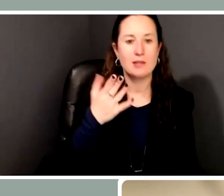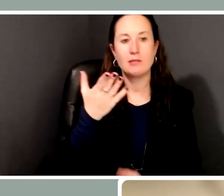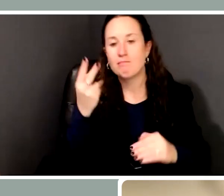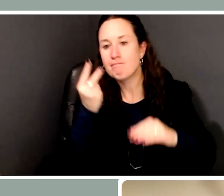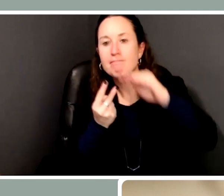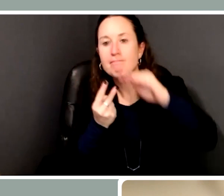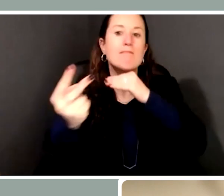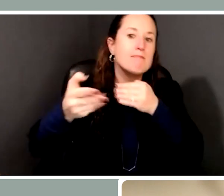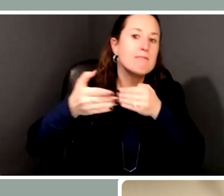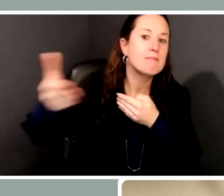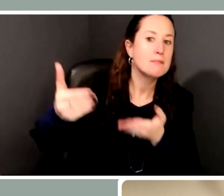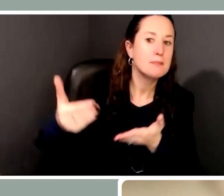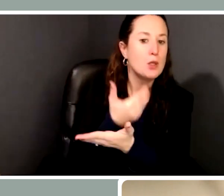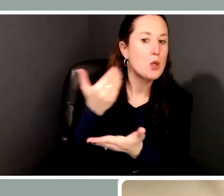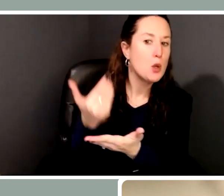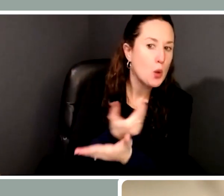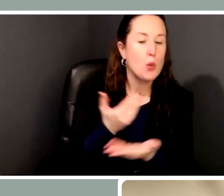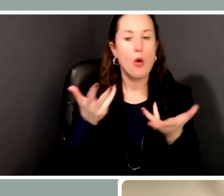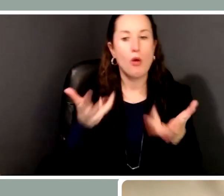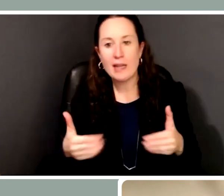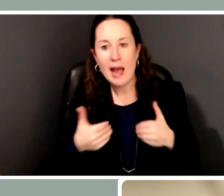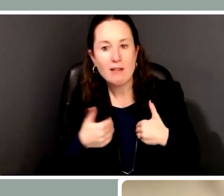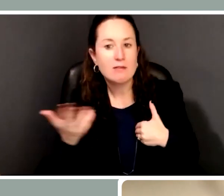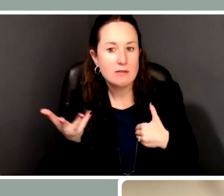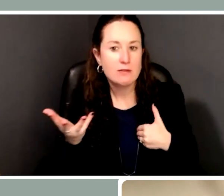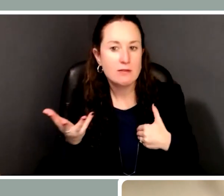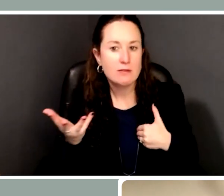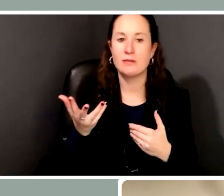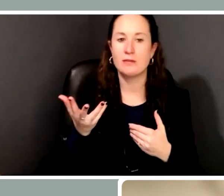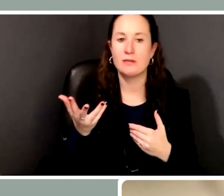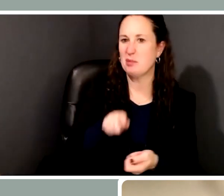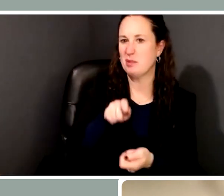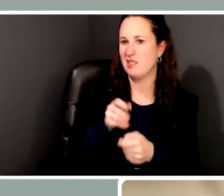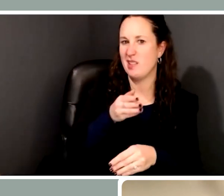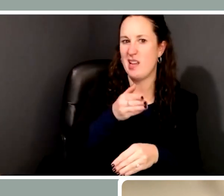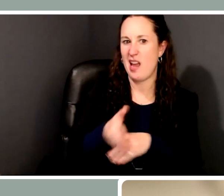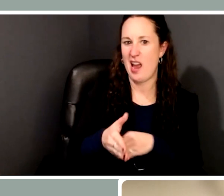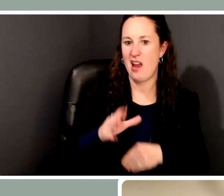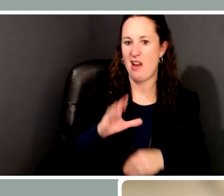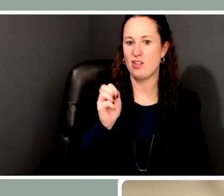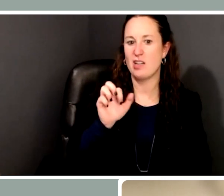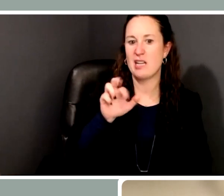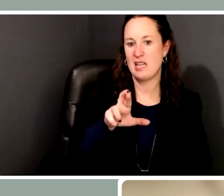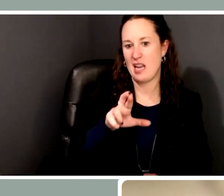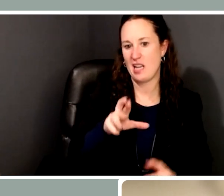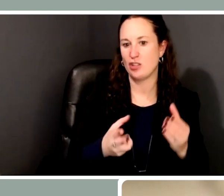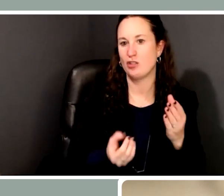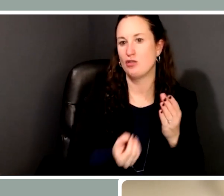ones exist, particularly after cancer growth from other types of